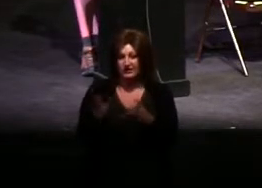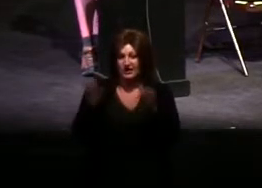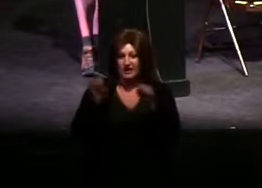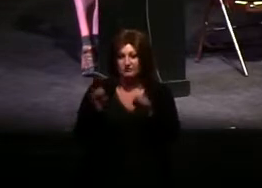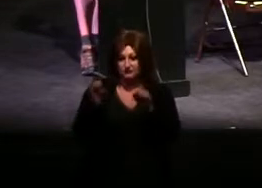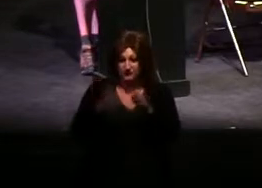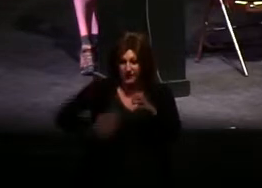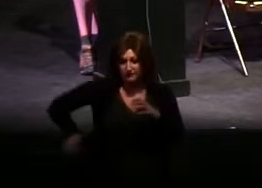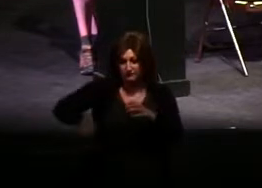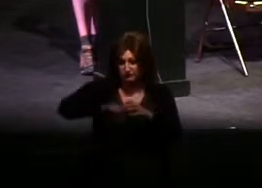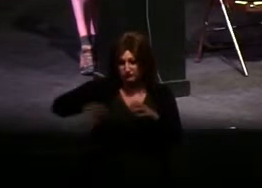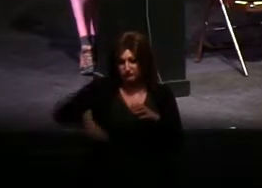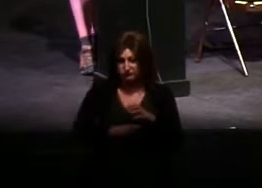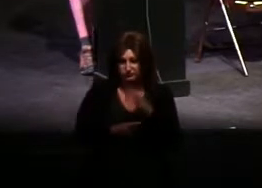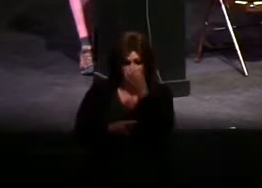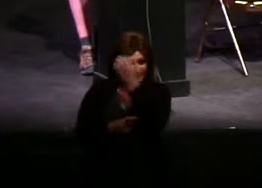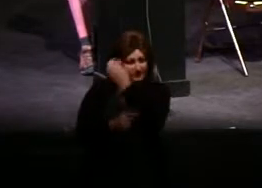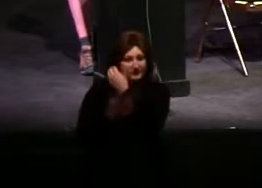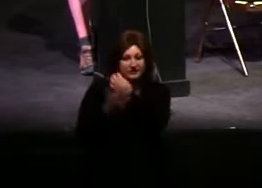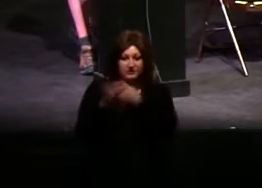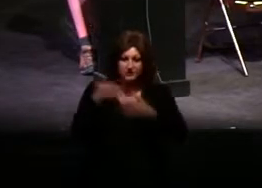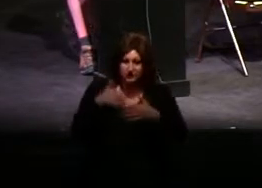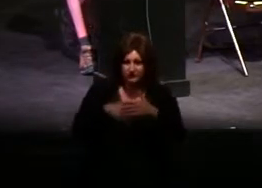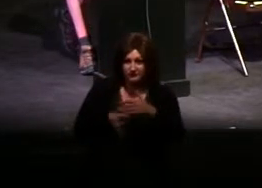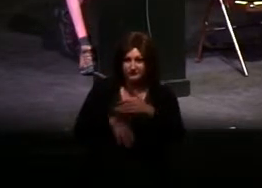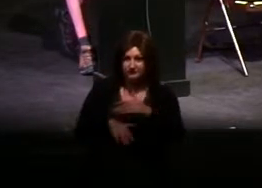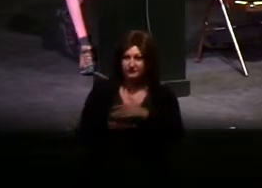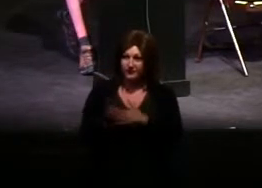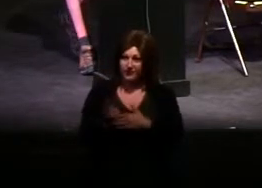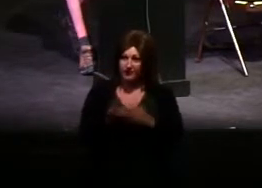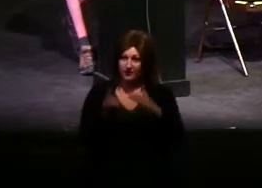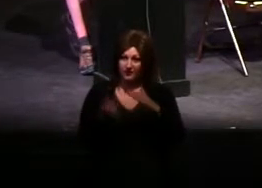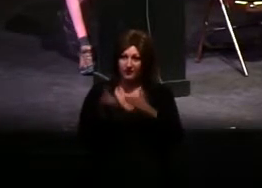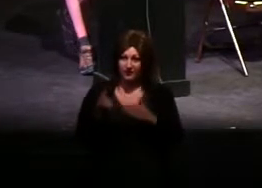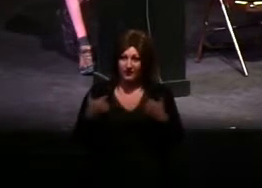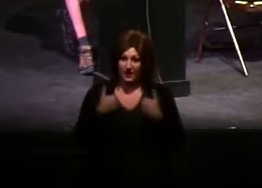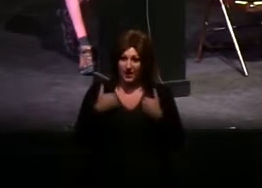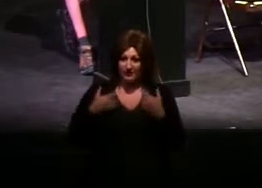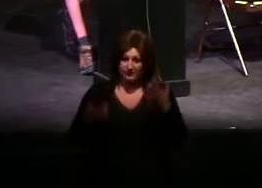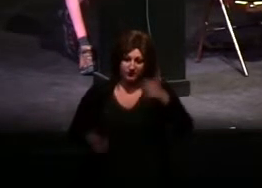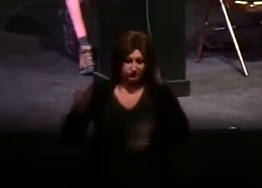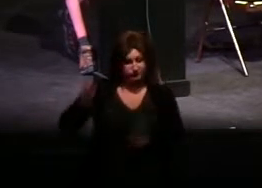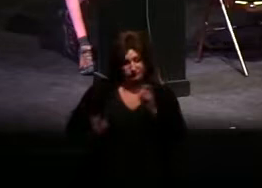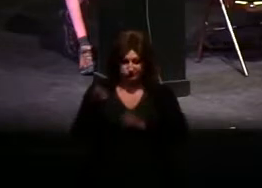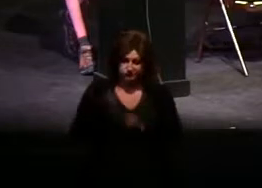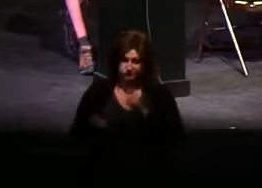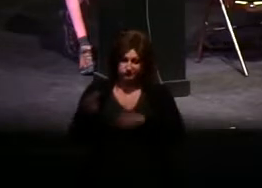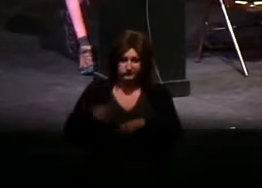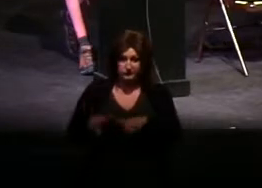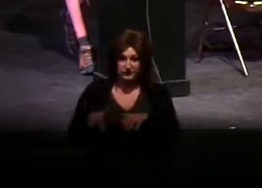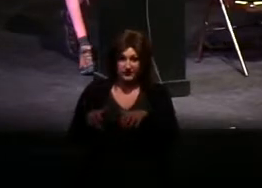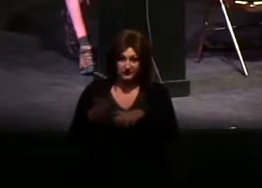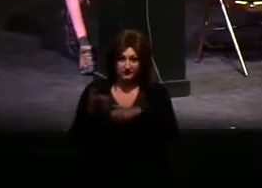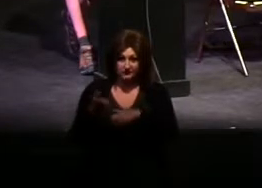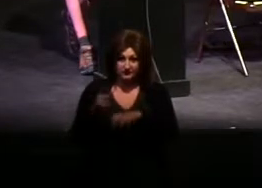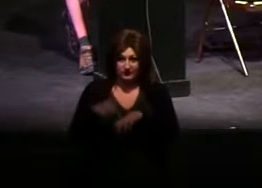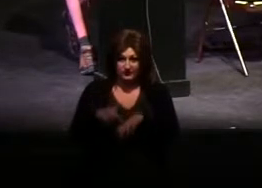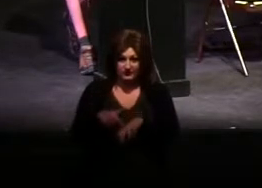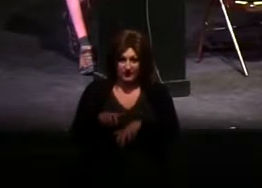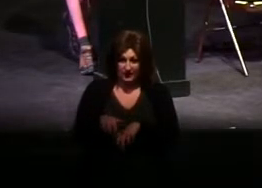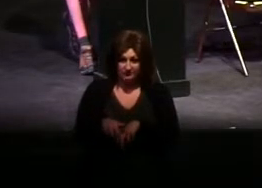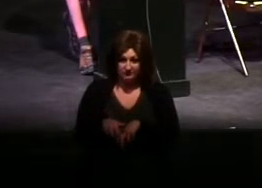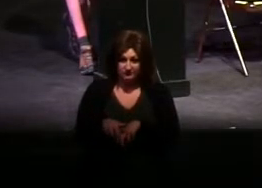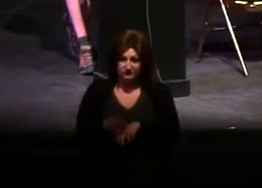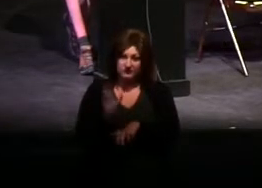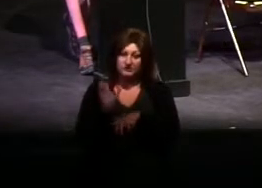corral. Cheryl entered the corral alone as the animal ran about frantically, at one point rearing on its